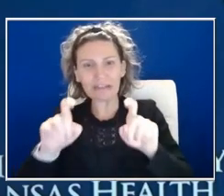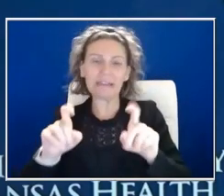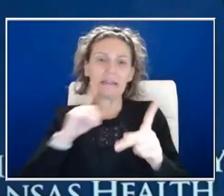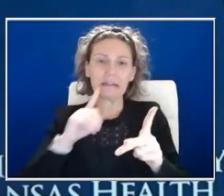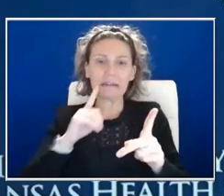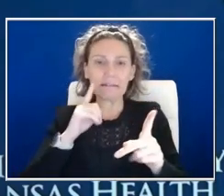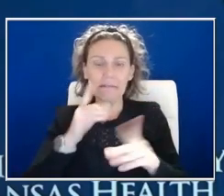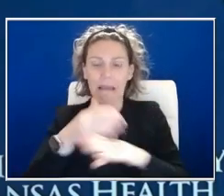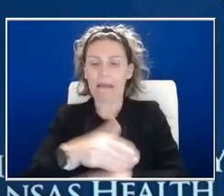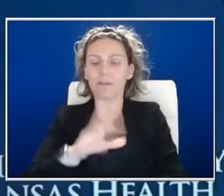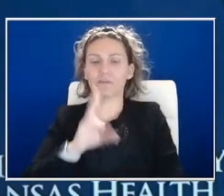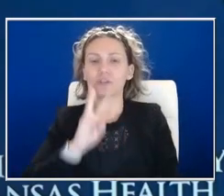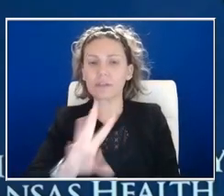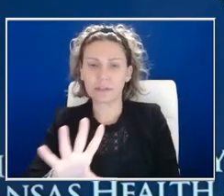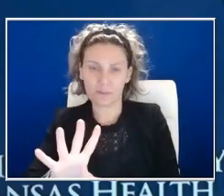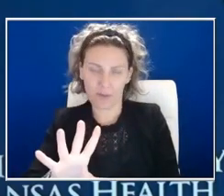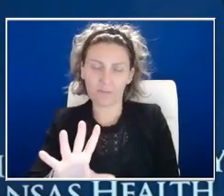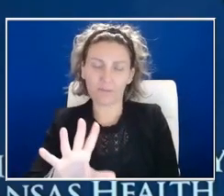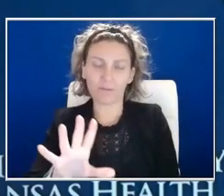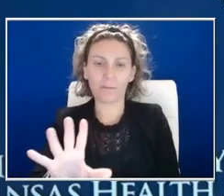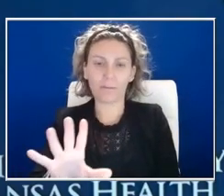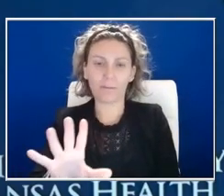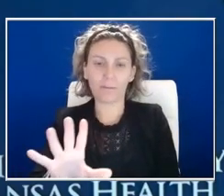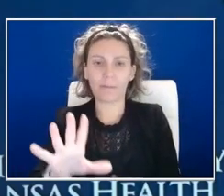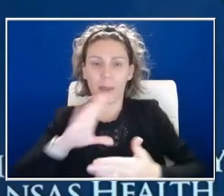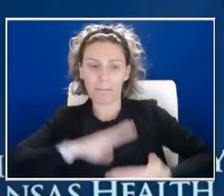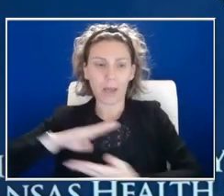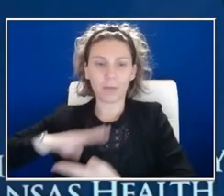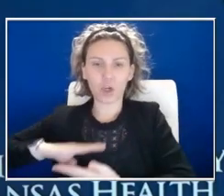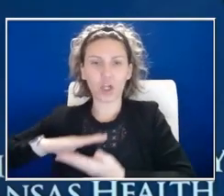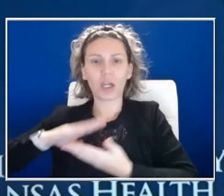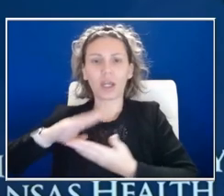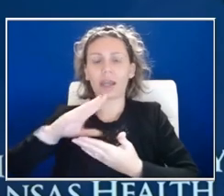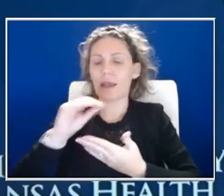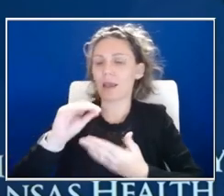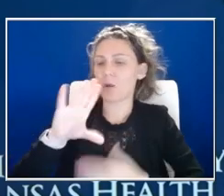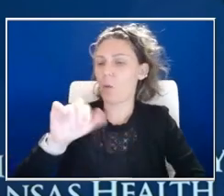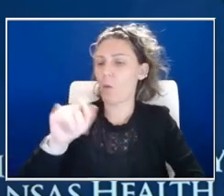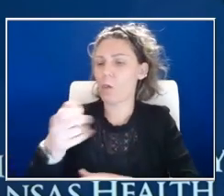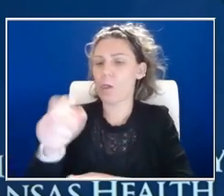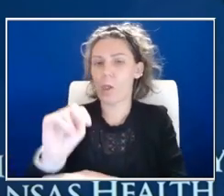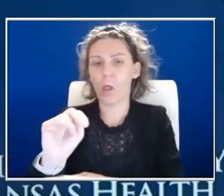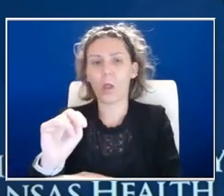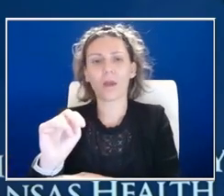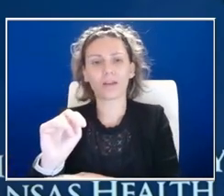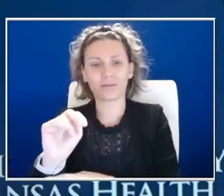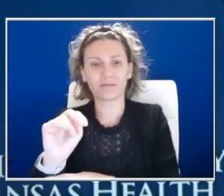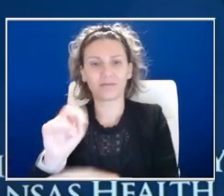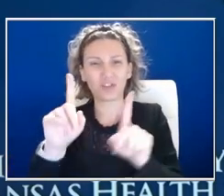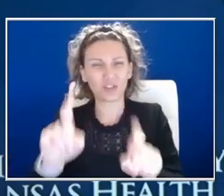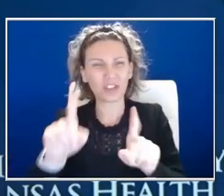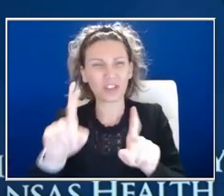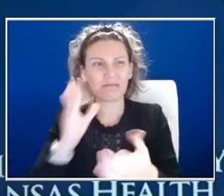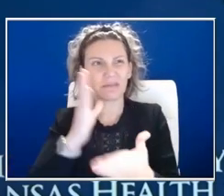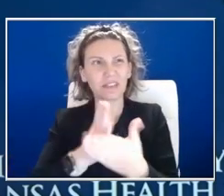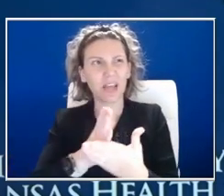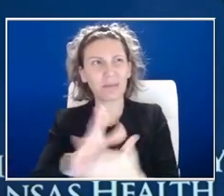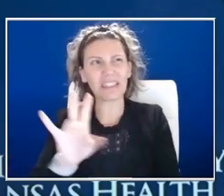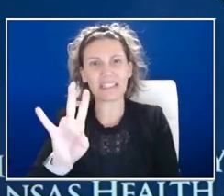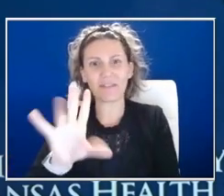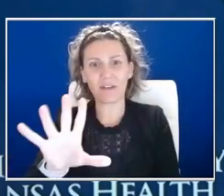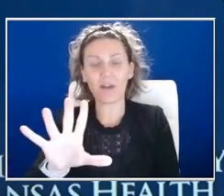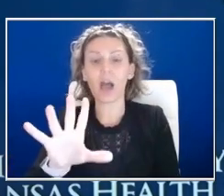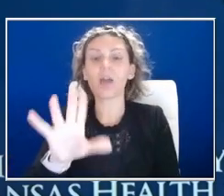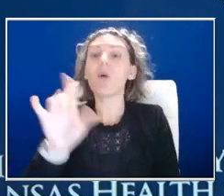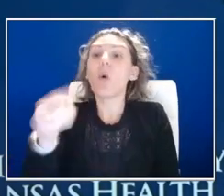goes down. Mammograms, colon cancer screening, we generally stop at 75, unless someone is very,